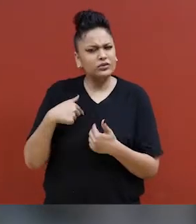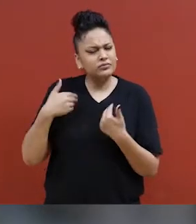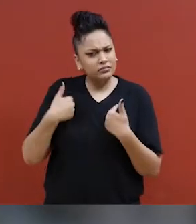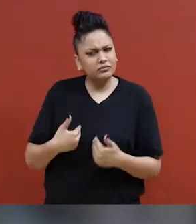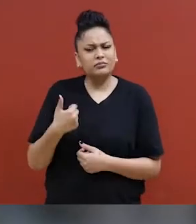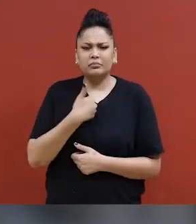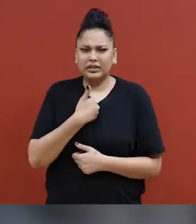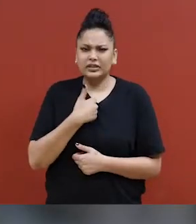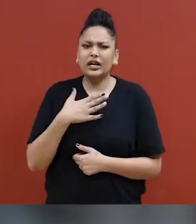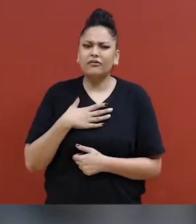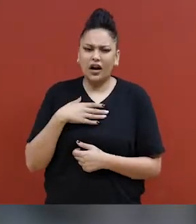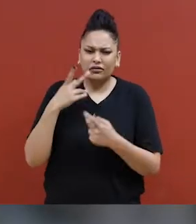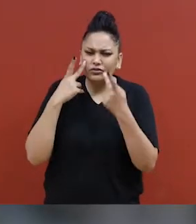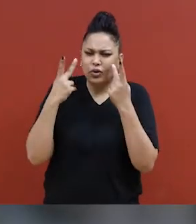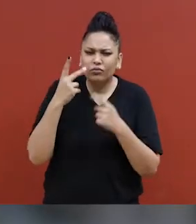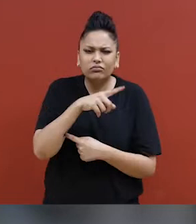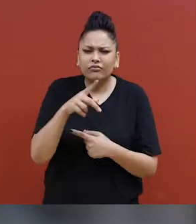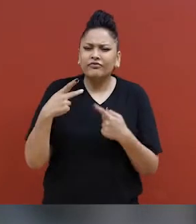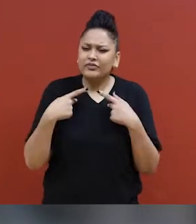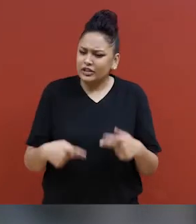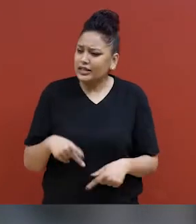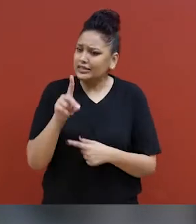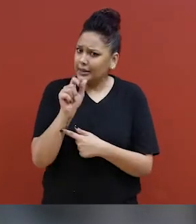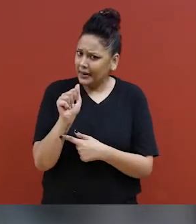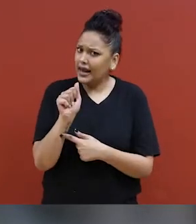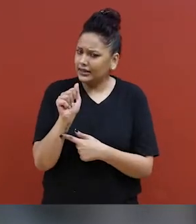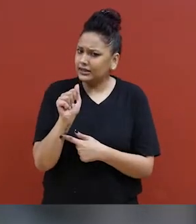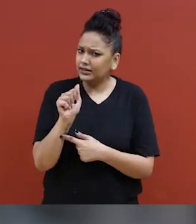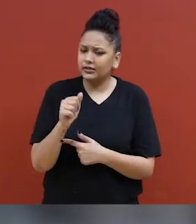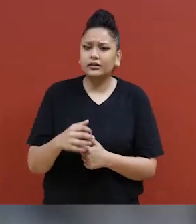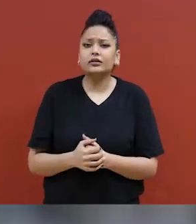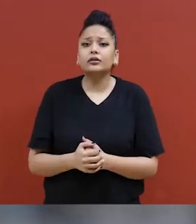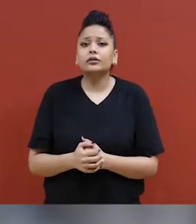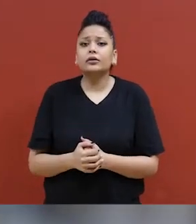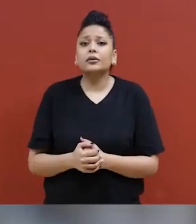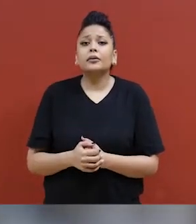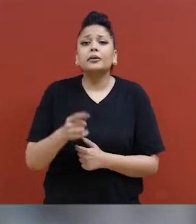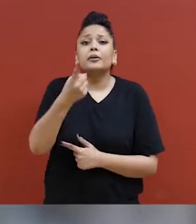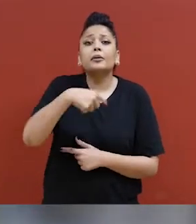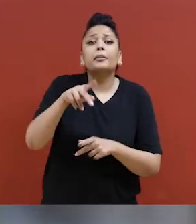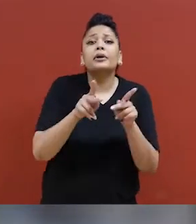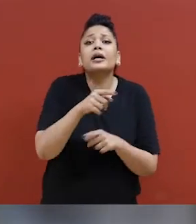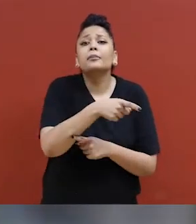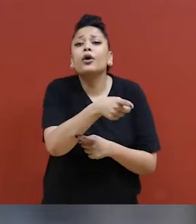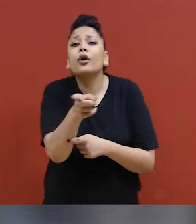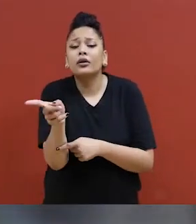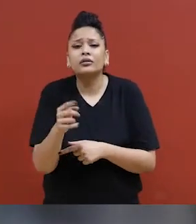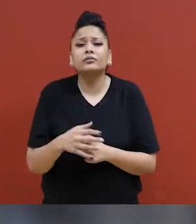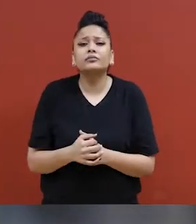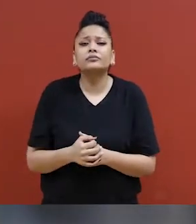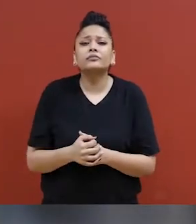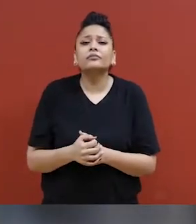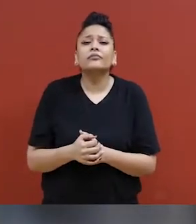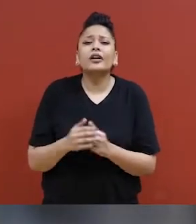as a woman with a visible physical disability, that you can't, like, people often